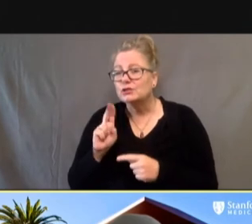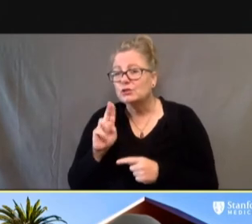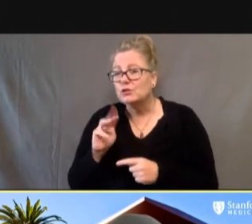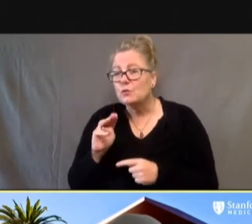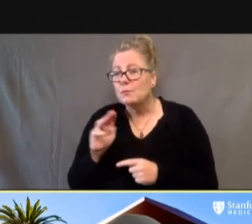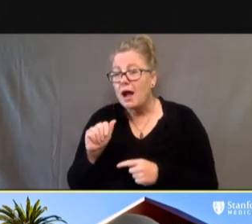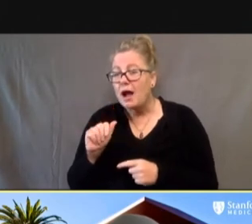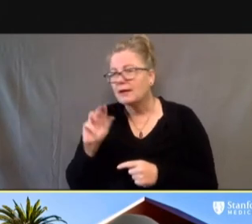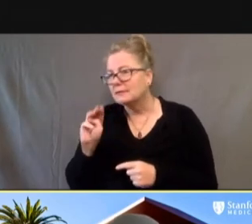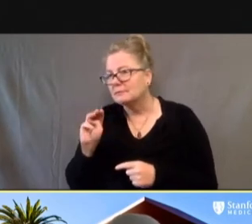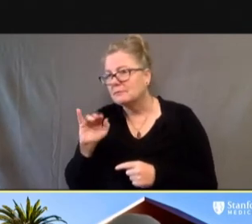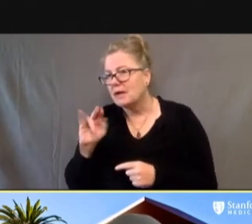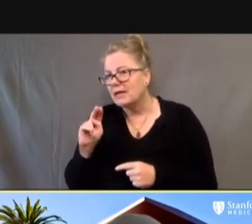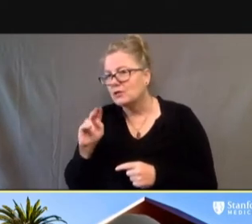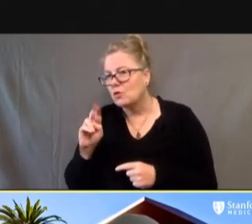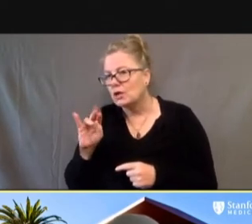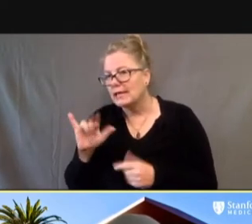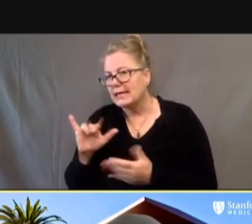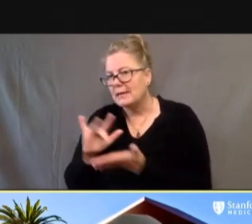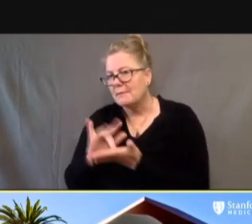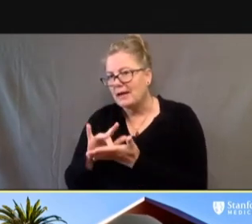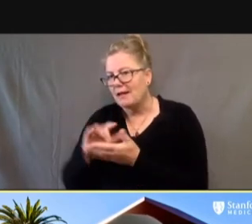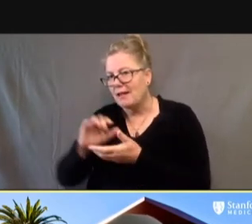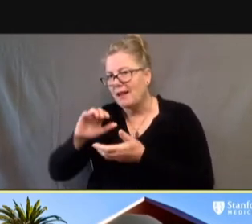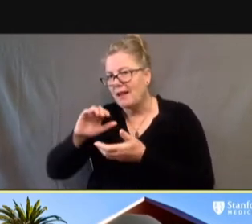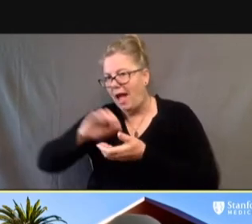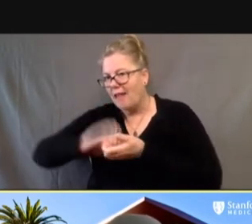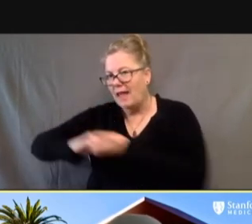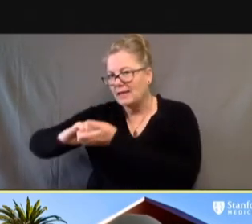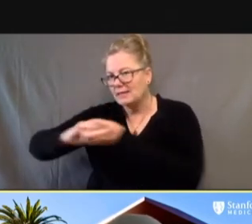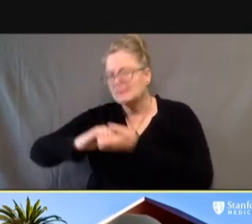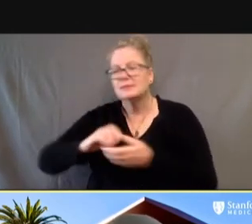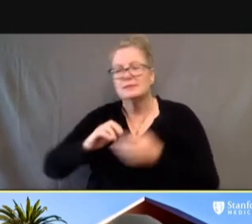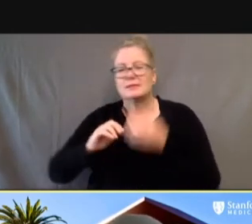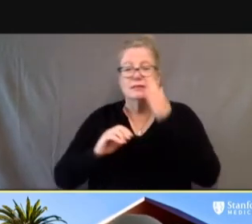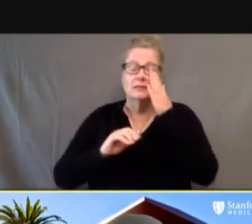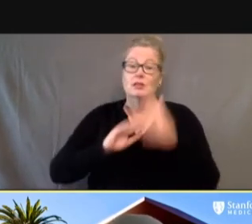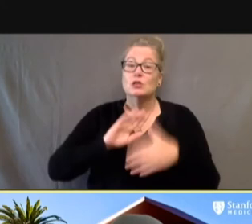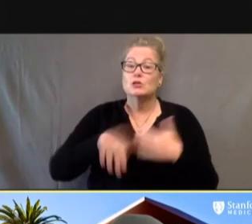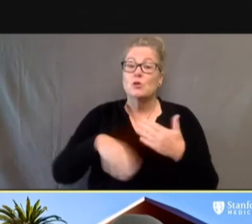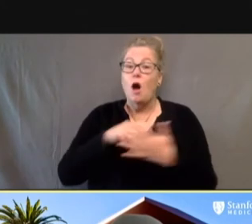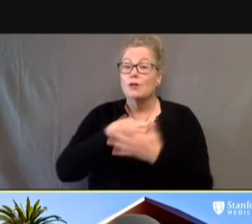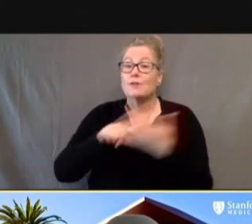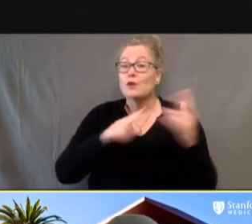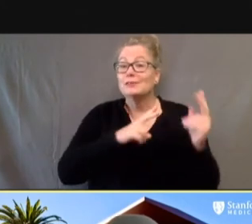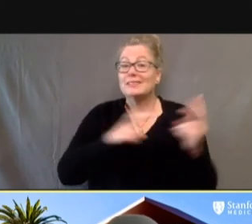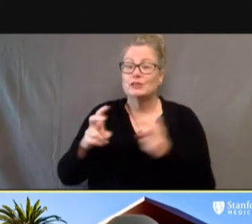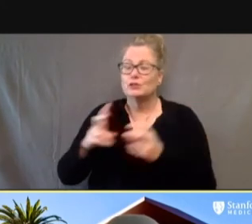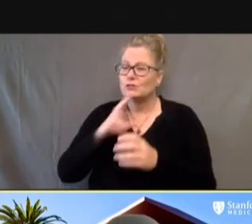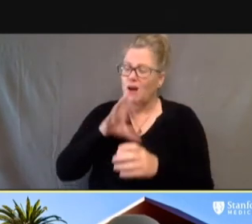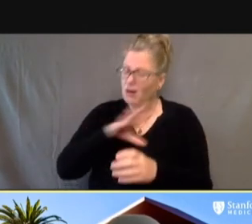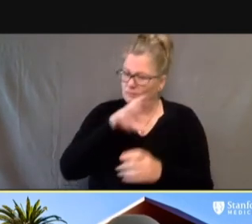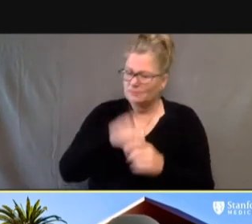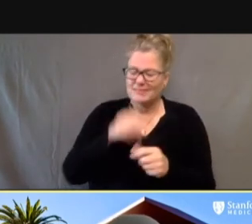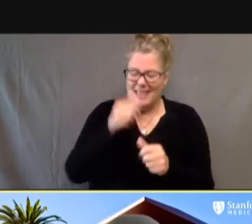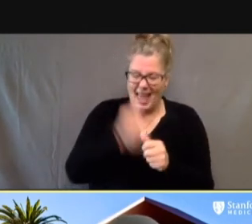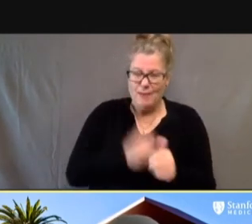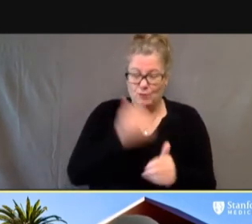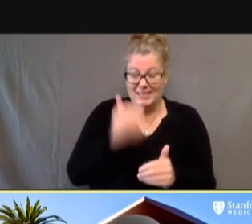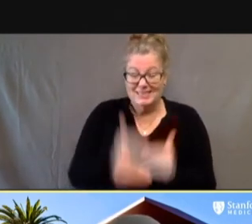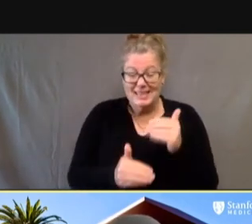ensuring that abilities related issues are covered and thought about throughout every step of the